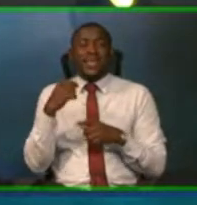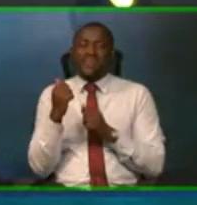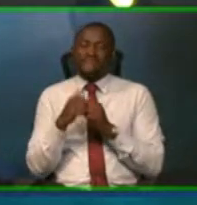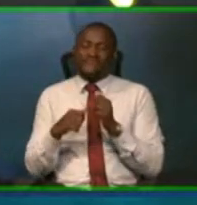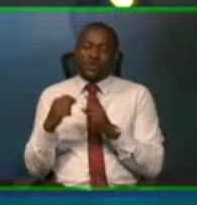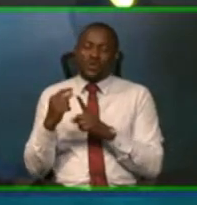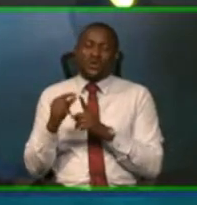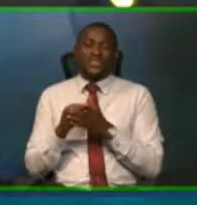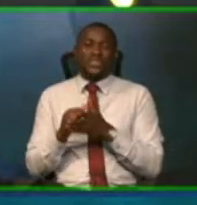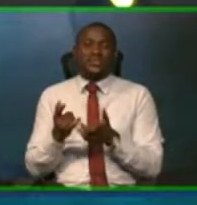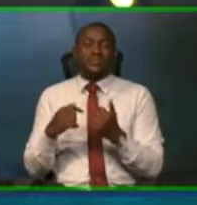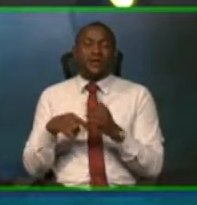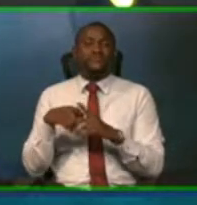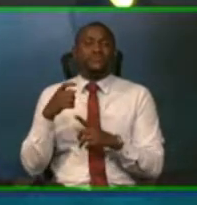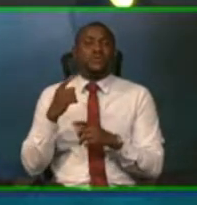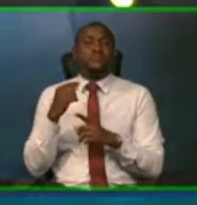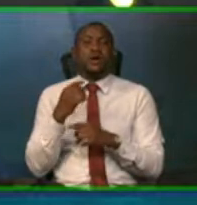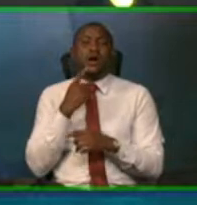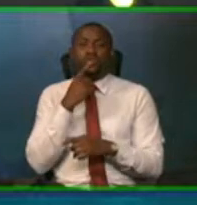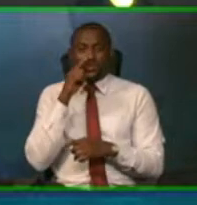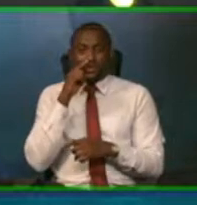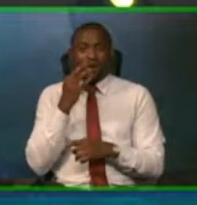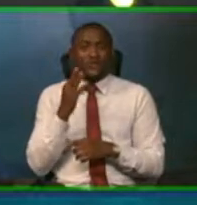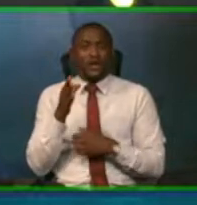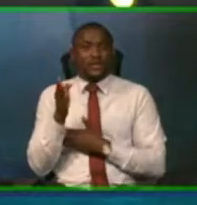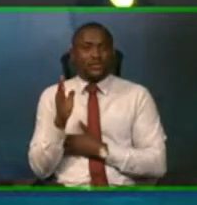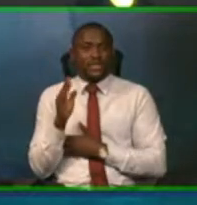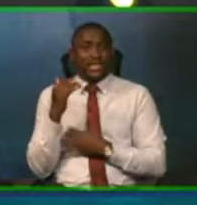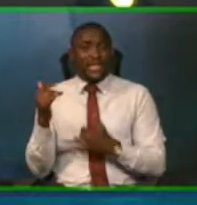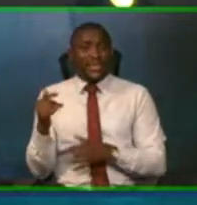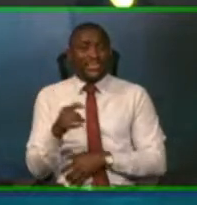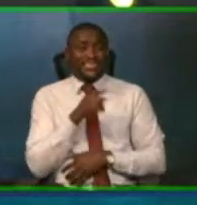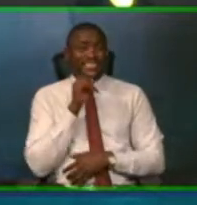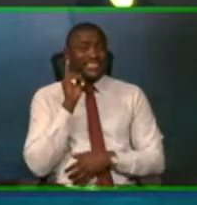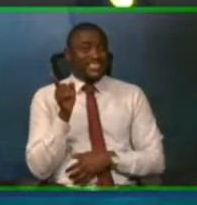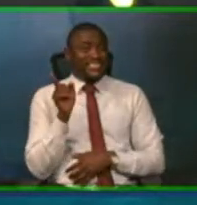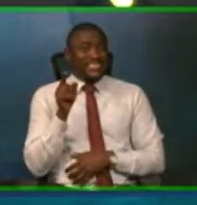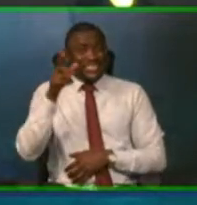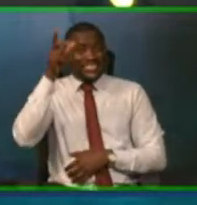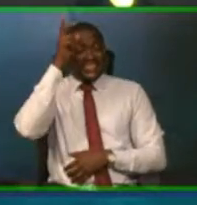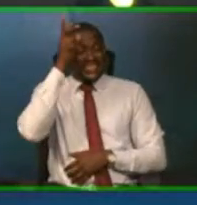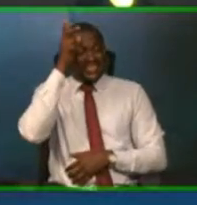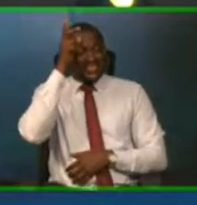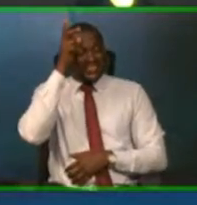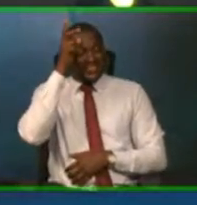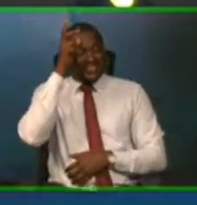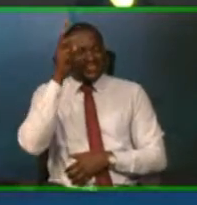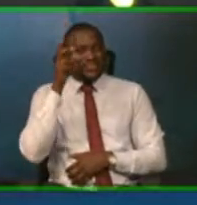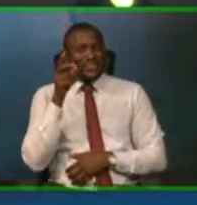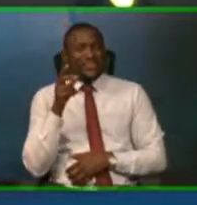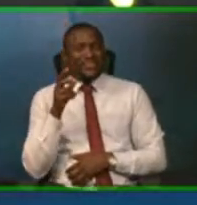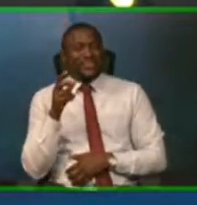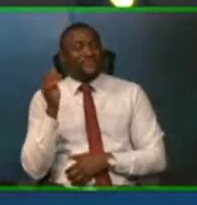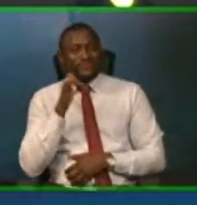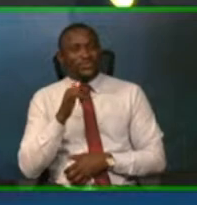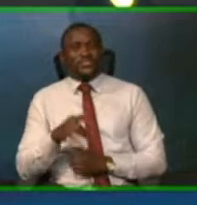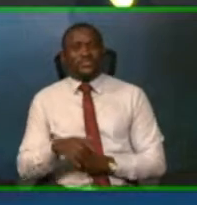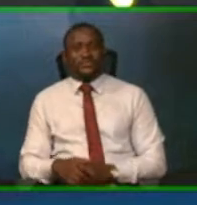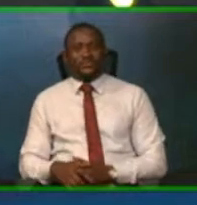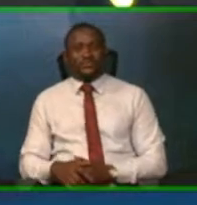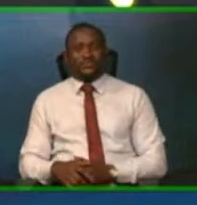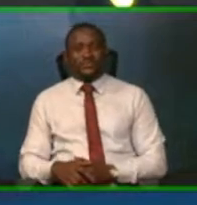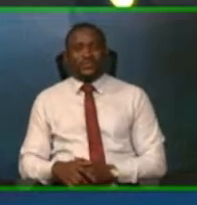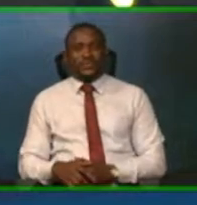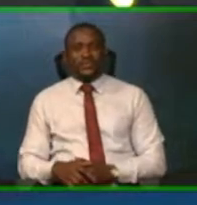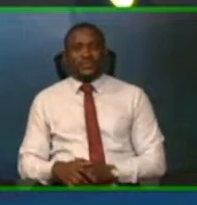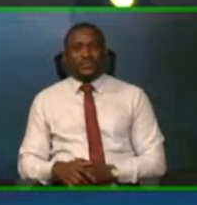that proceeded from the mouth of God. Now look at Satan. You see, Satan is every other thing but foolish. Don't add foolishness to